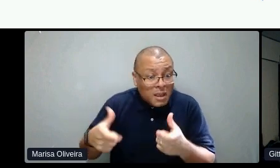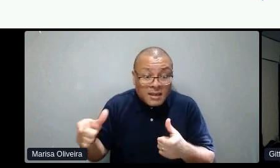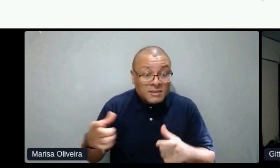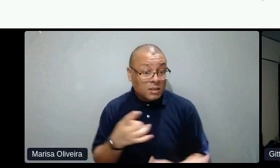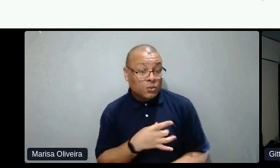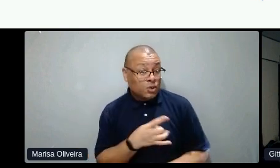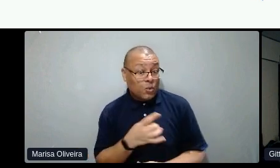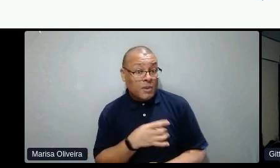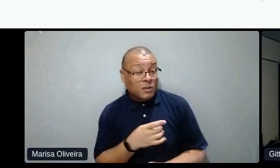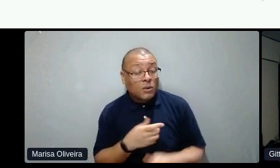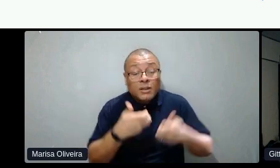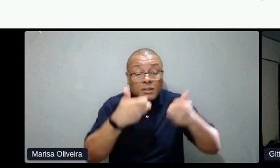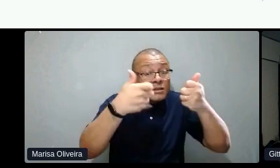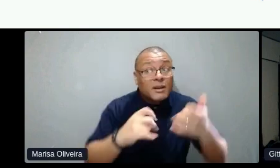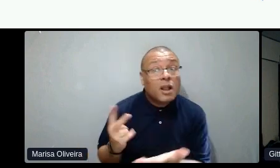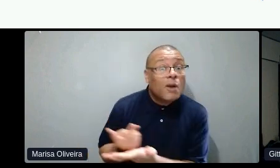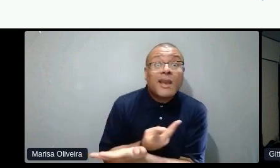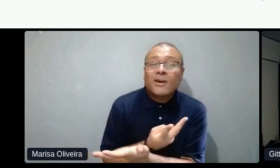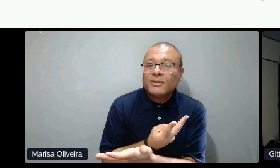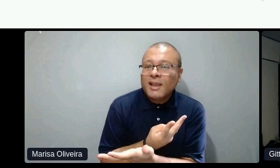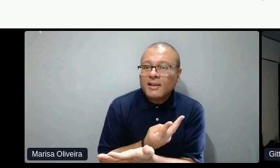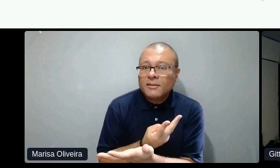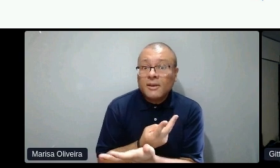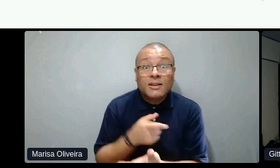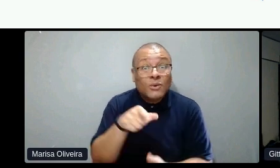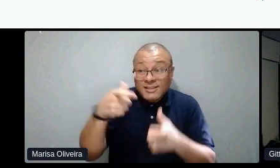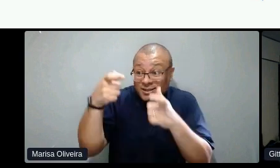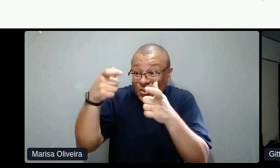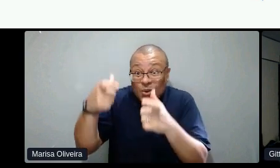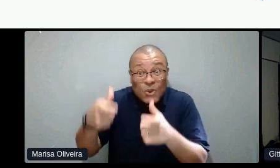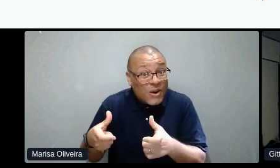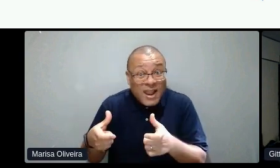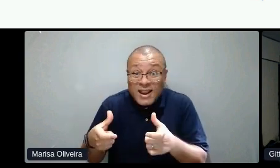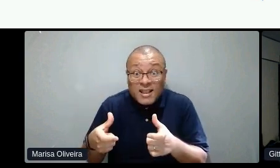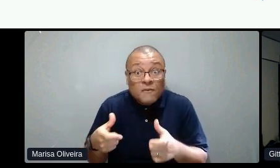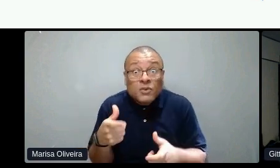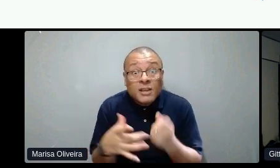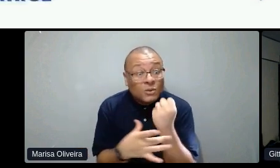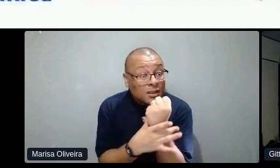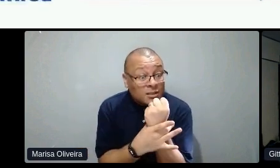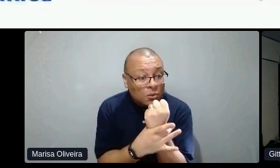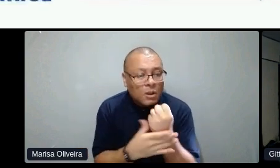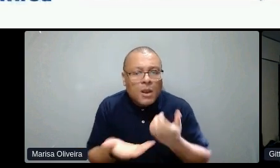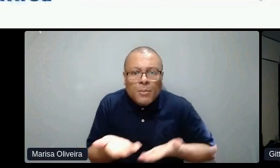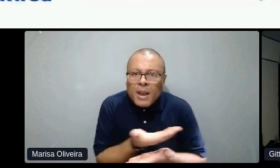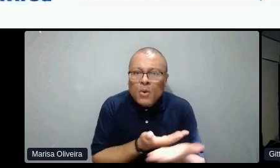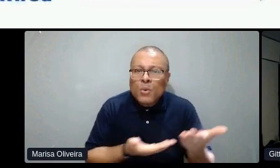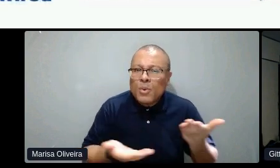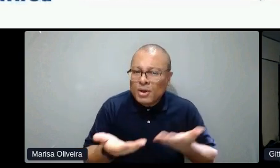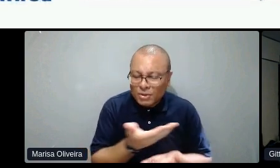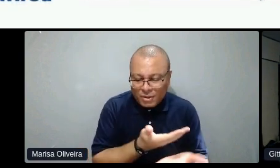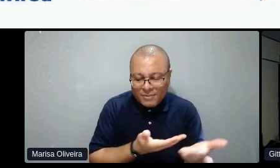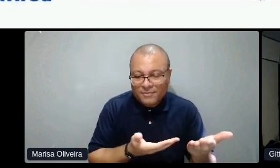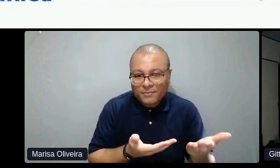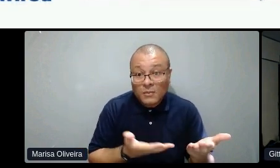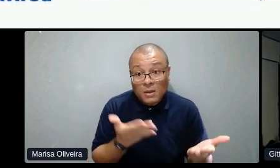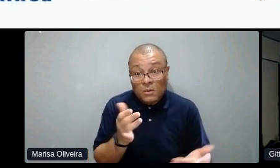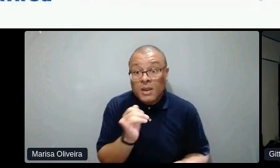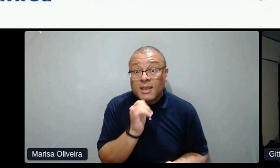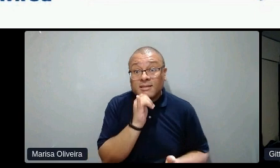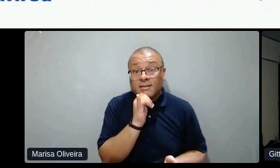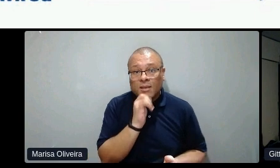So we do have all these things, but if we don't feel safe, we will hide these things. And a really good example is